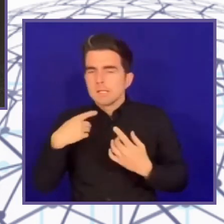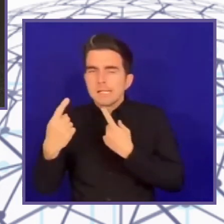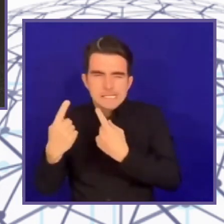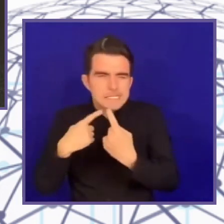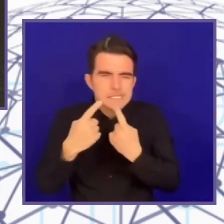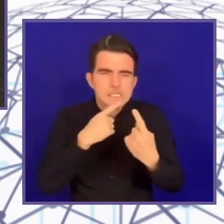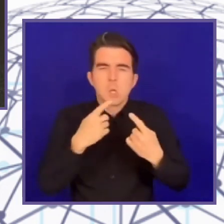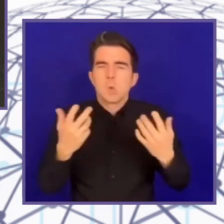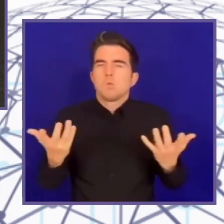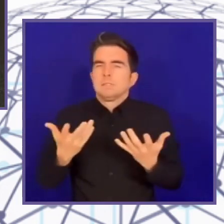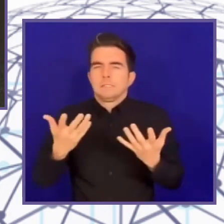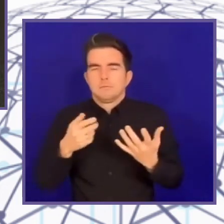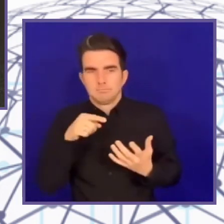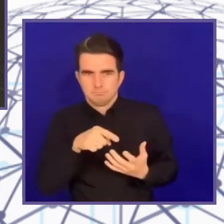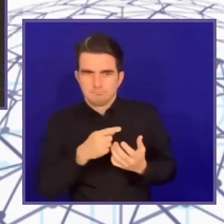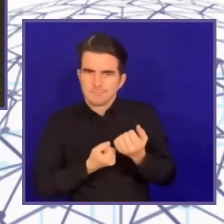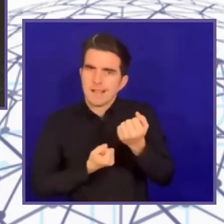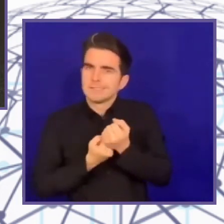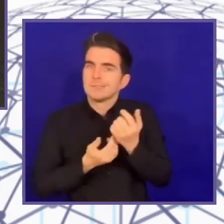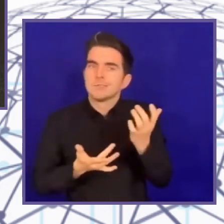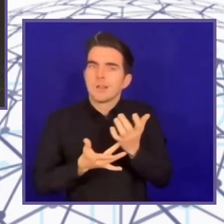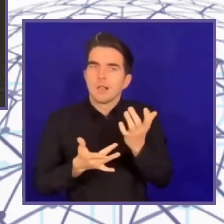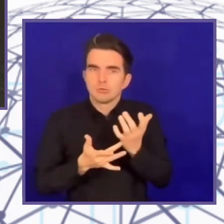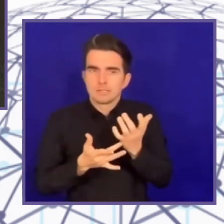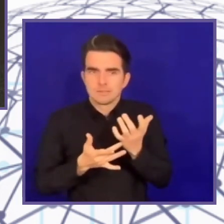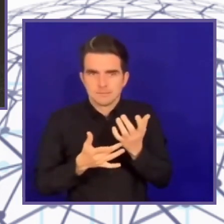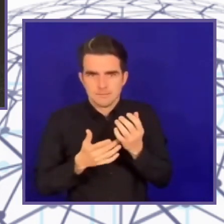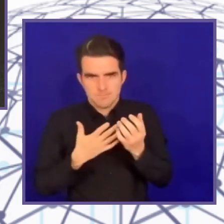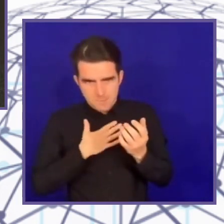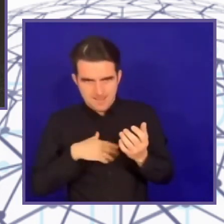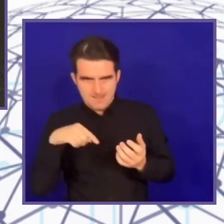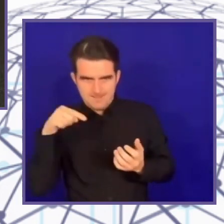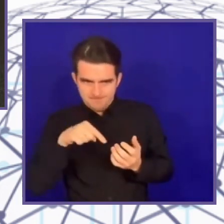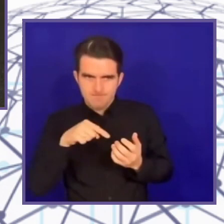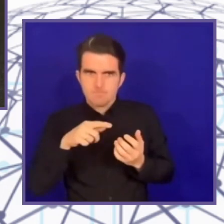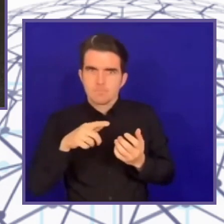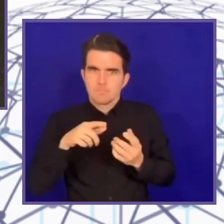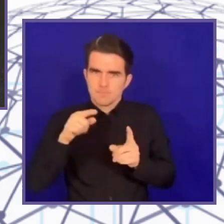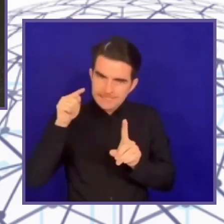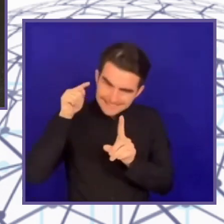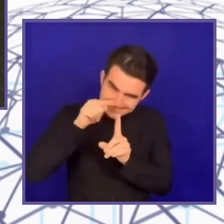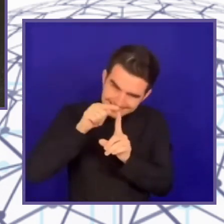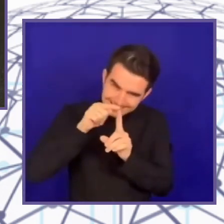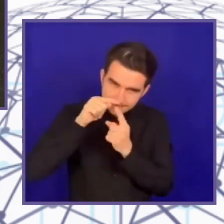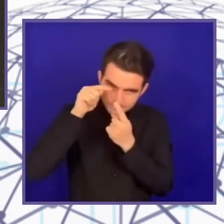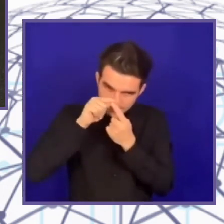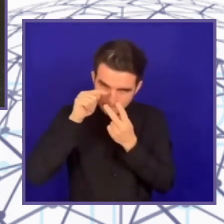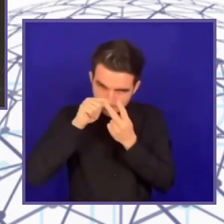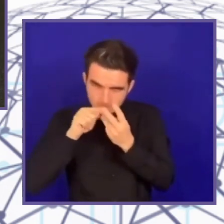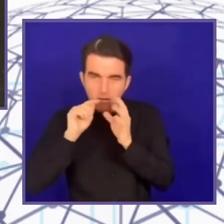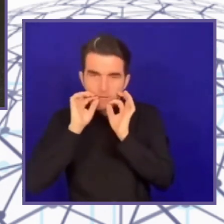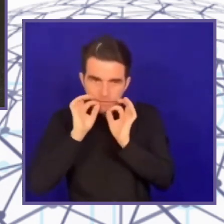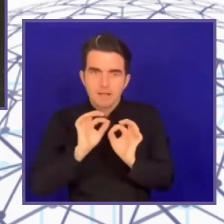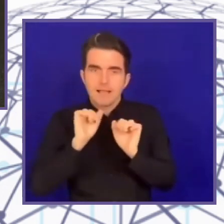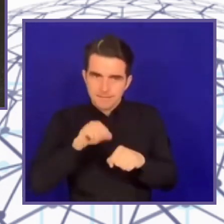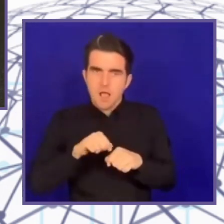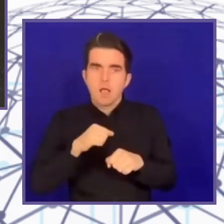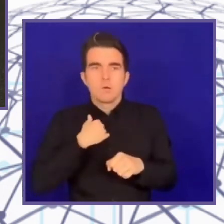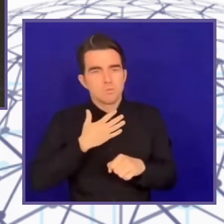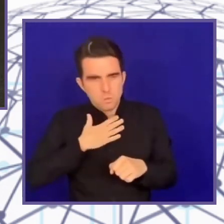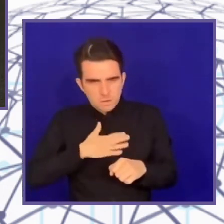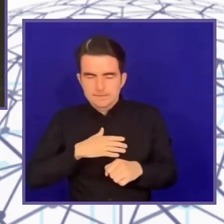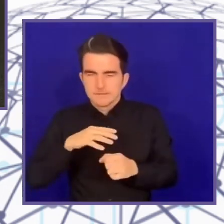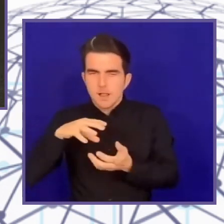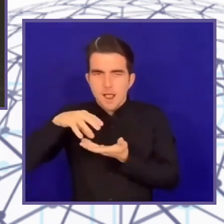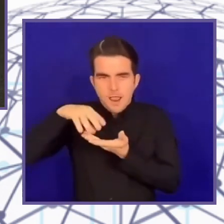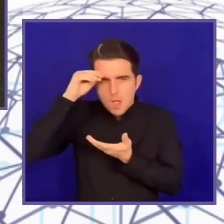technology context specific. We're trying to learn what works in that context, and there is absolutely no way we can do